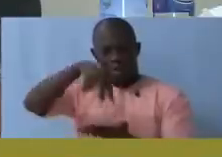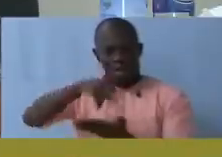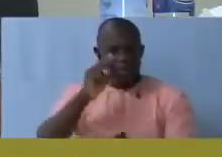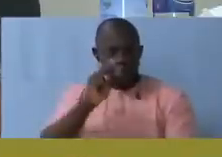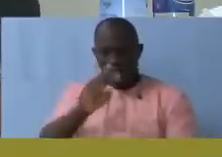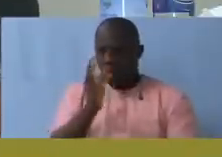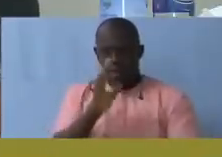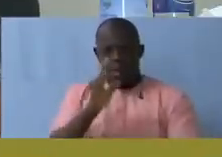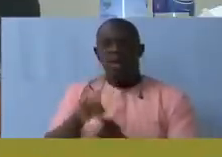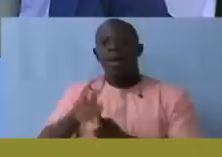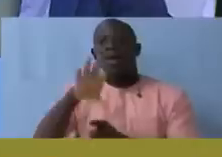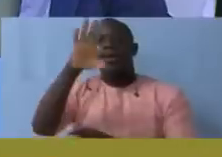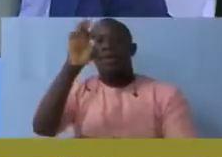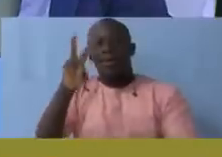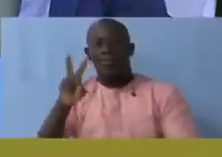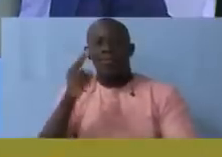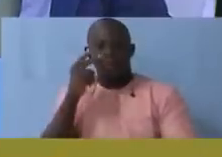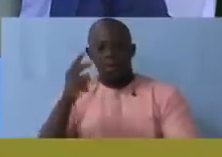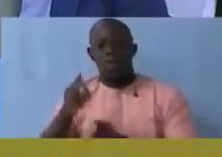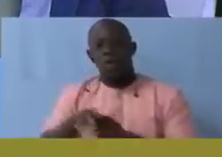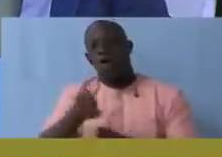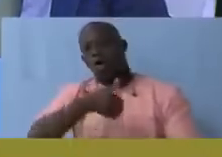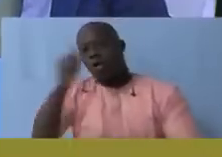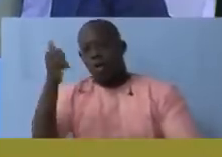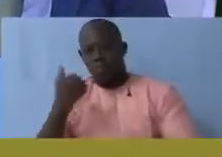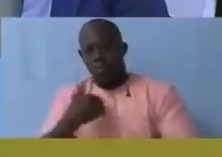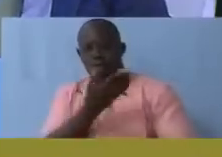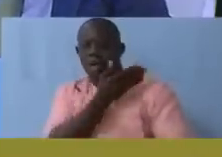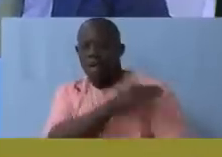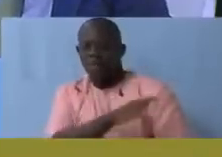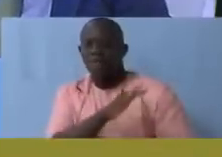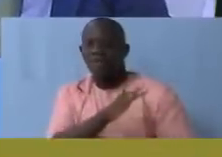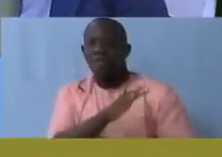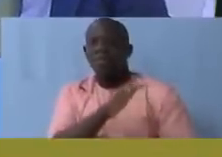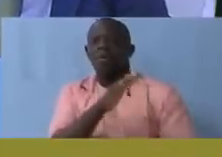discharged. I don't know they are not discharged.